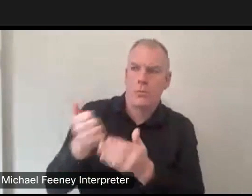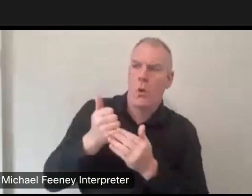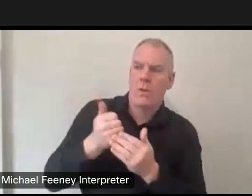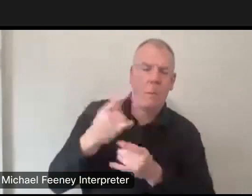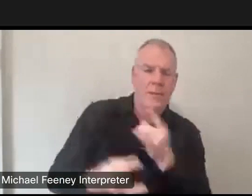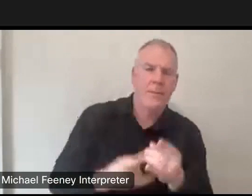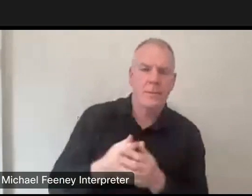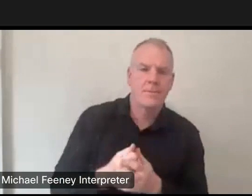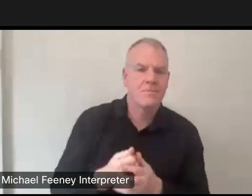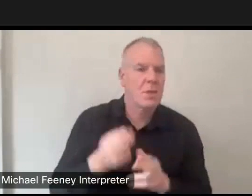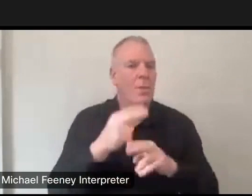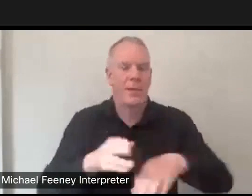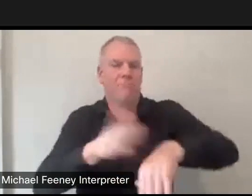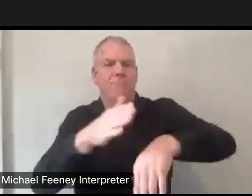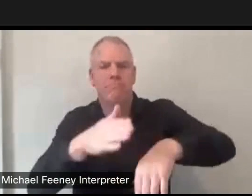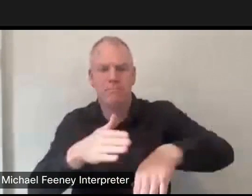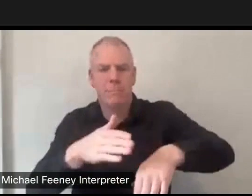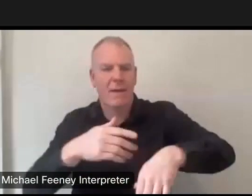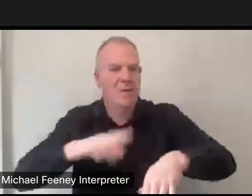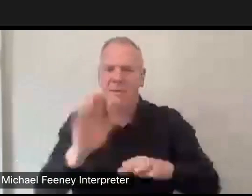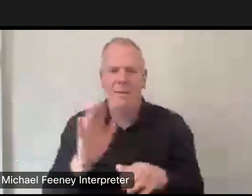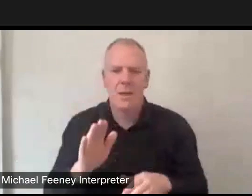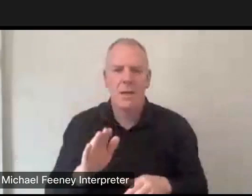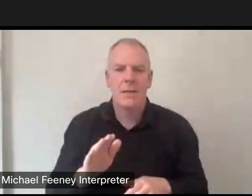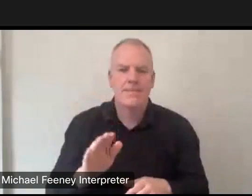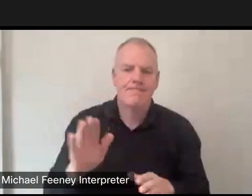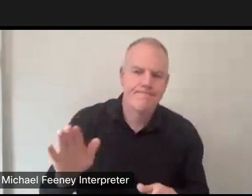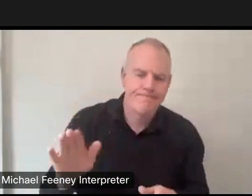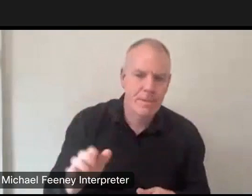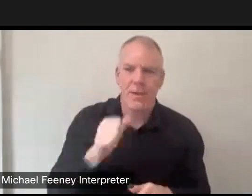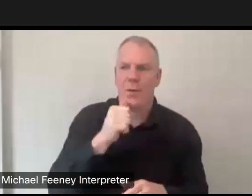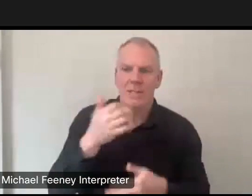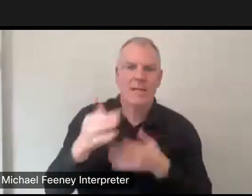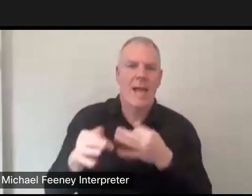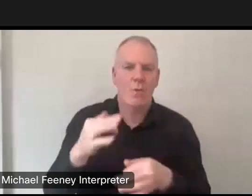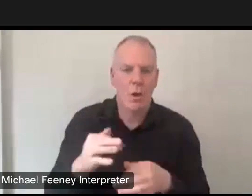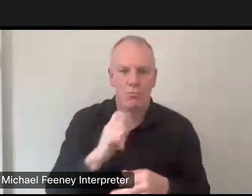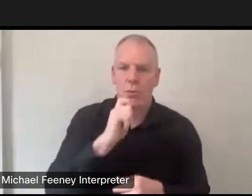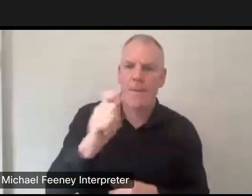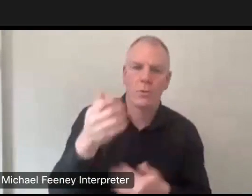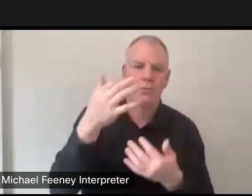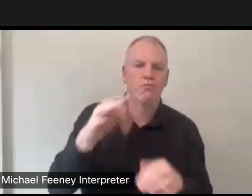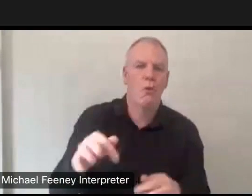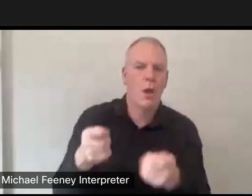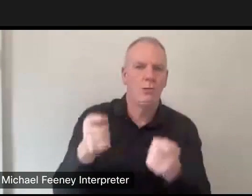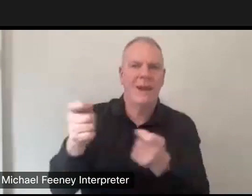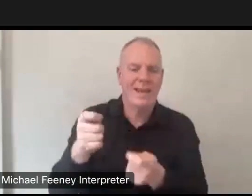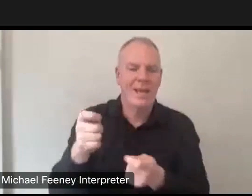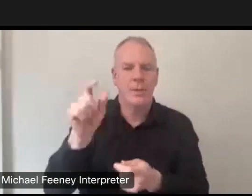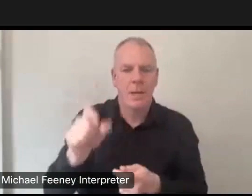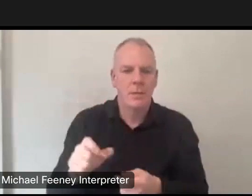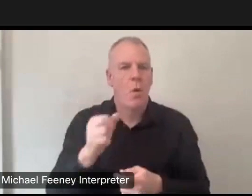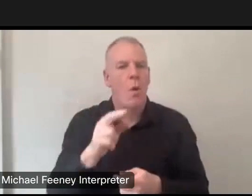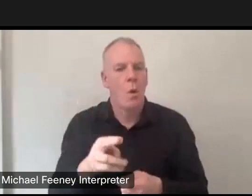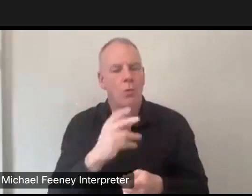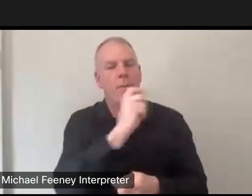a slap on the wrist for us if we maybe make an error initially in reporting it to the wrong regulator, or if we